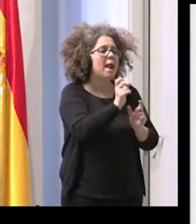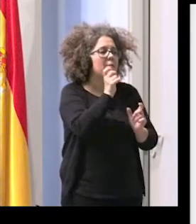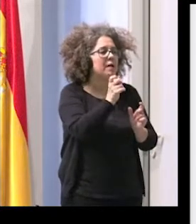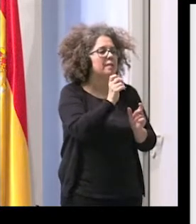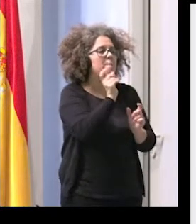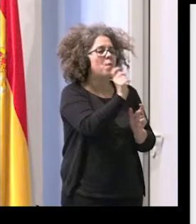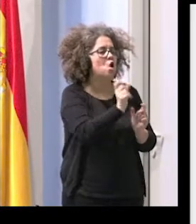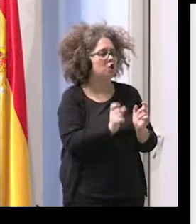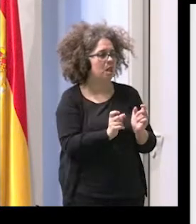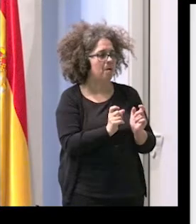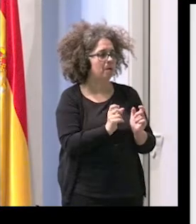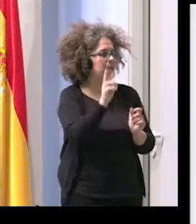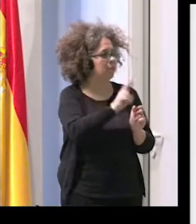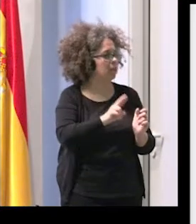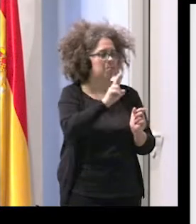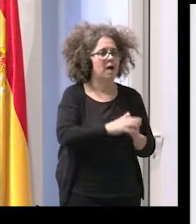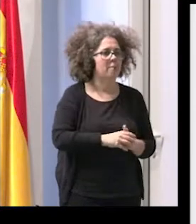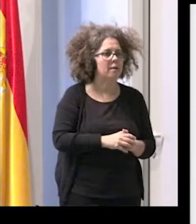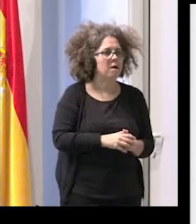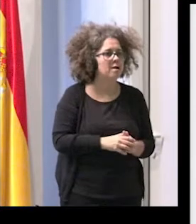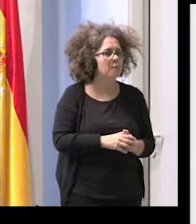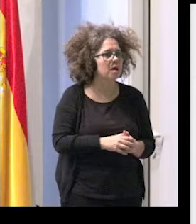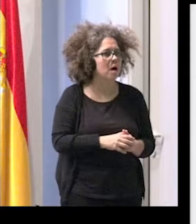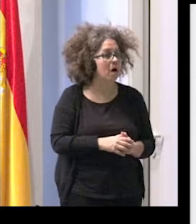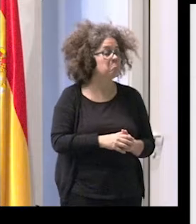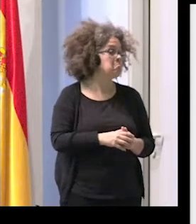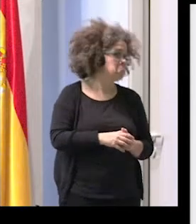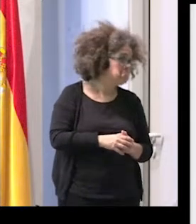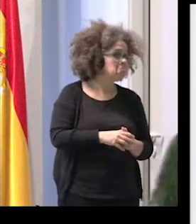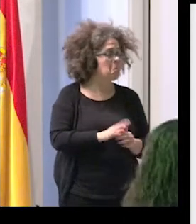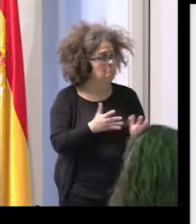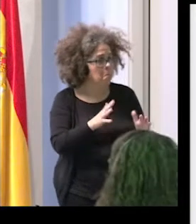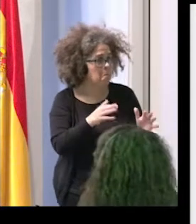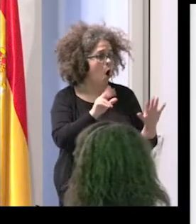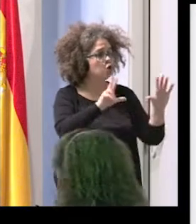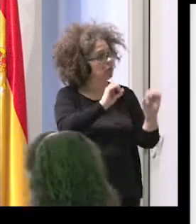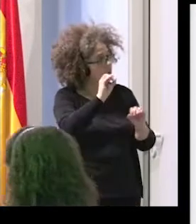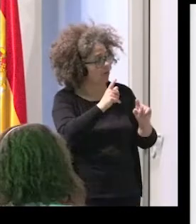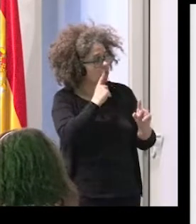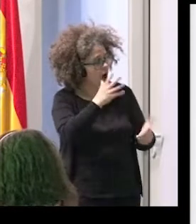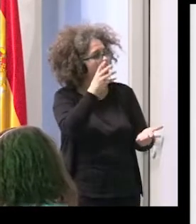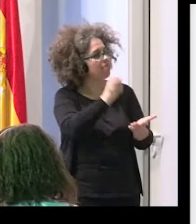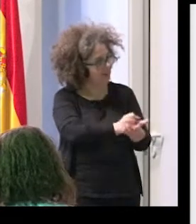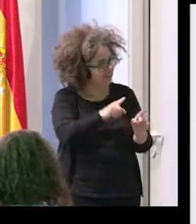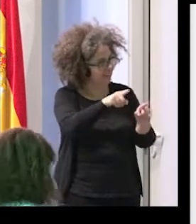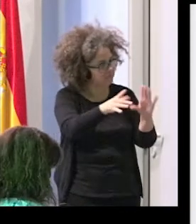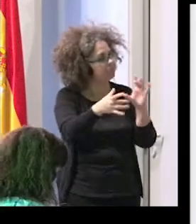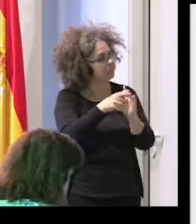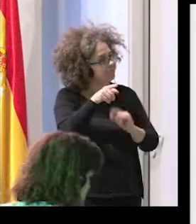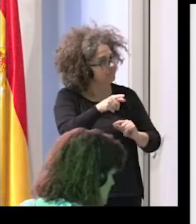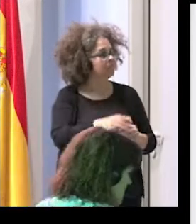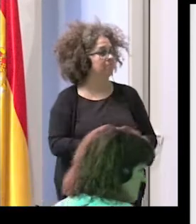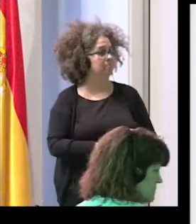And you can see on average, their accuracy is almost 80%. Excellent. There's some variability,